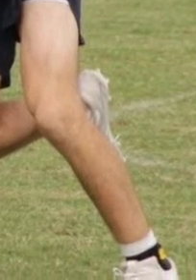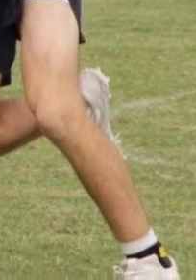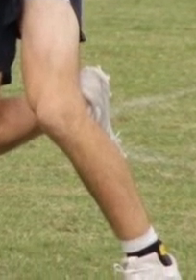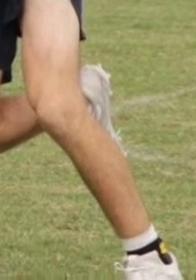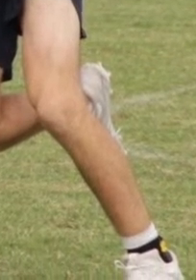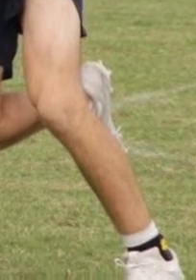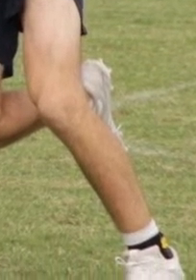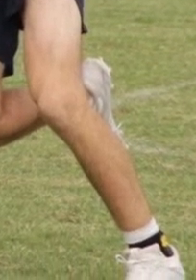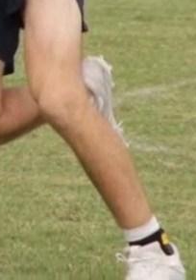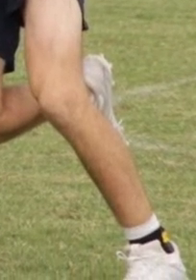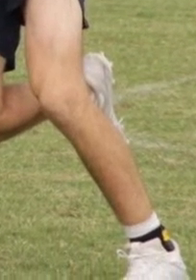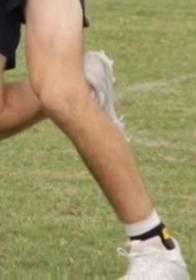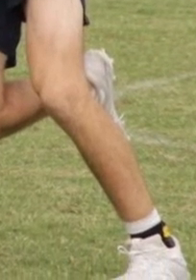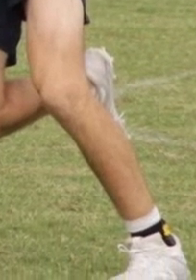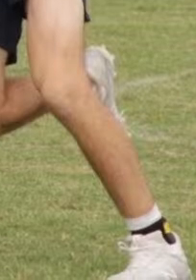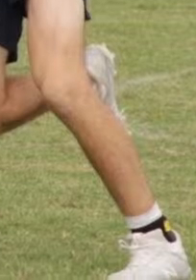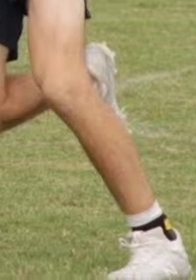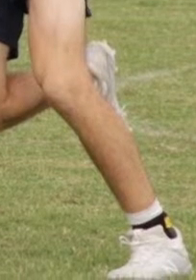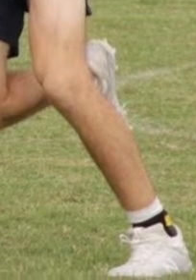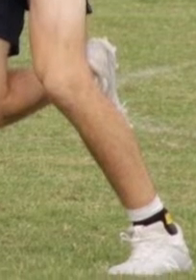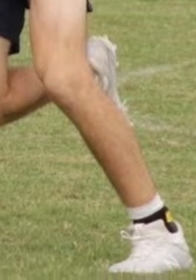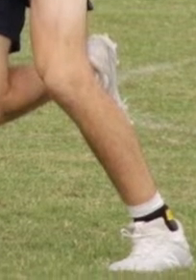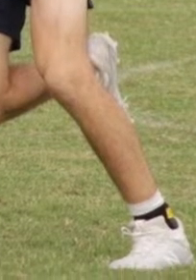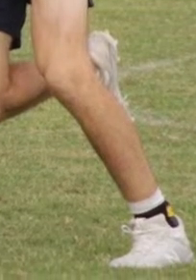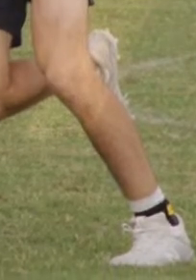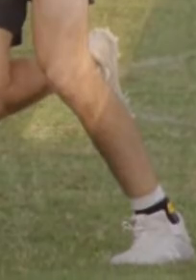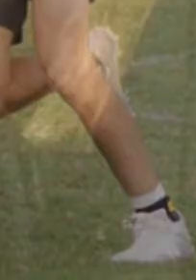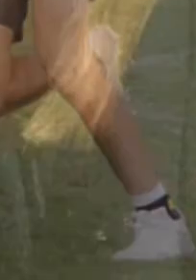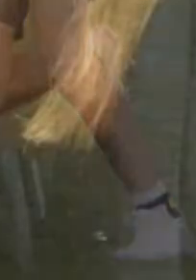midnight, we watch the sunrise.